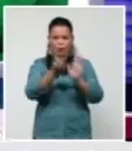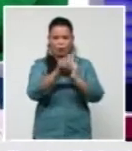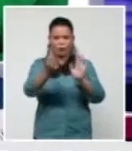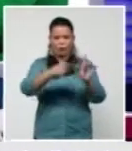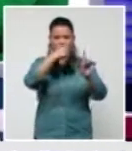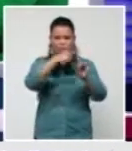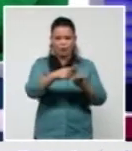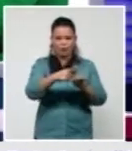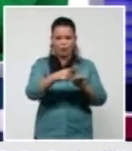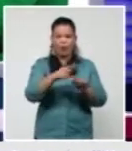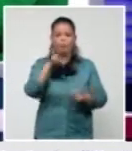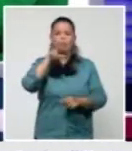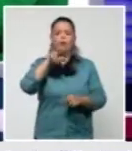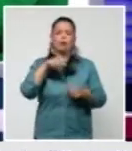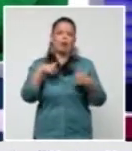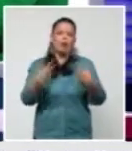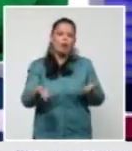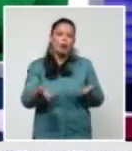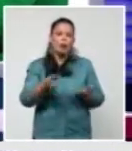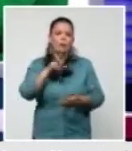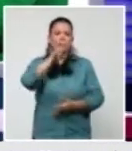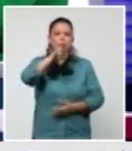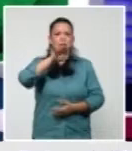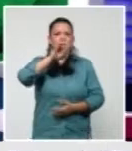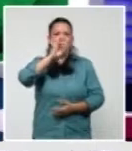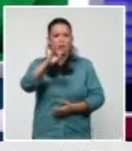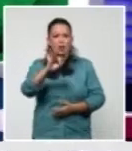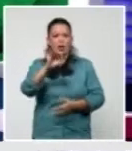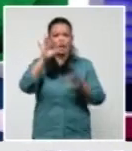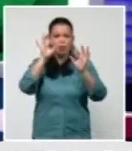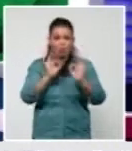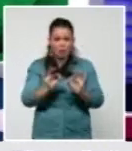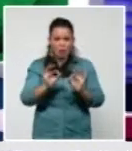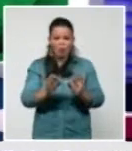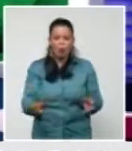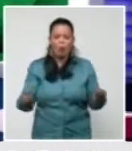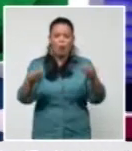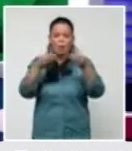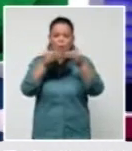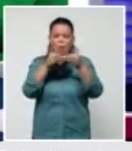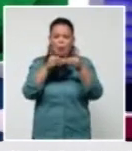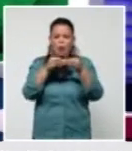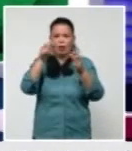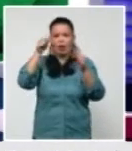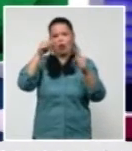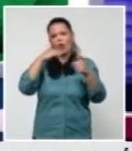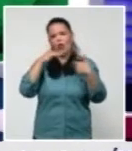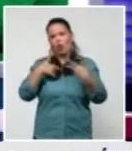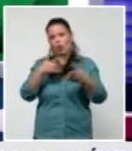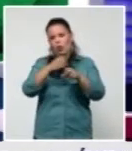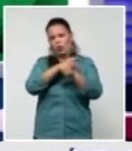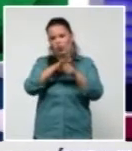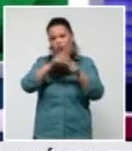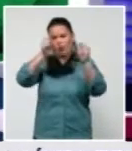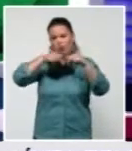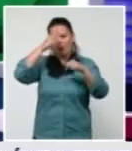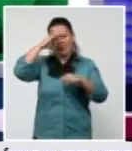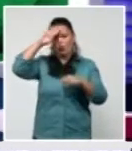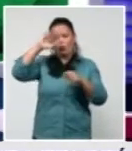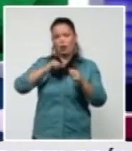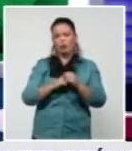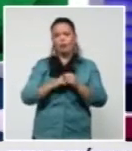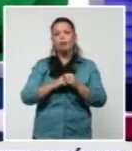female, representing 46.6% of all positive cases on the island, while 21 are